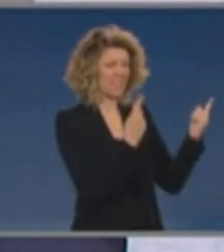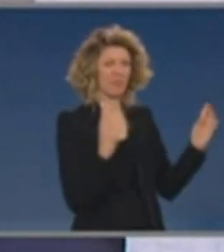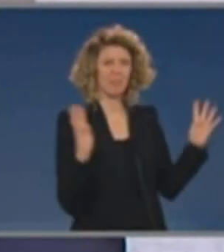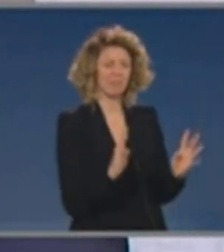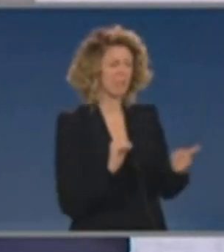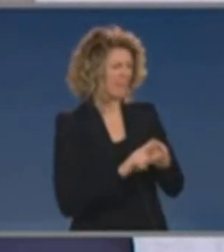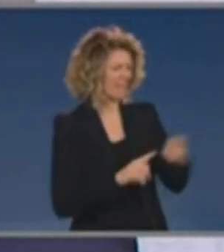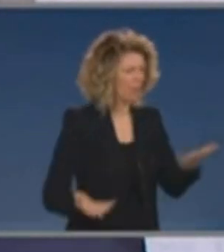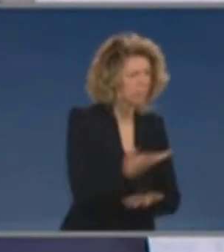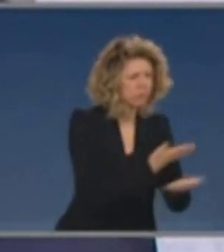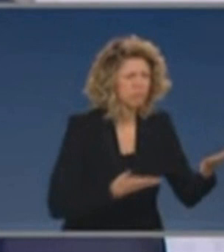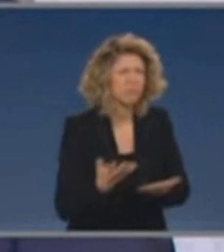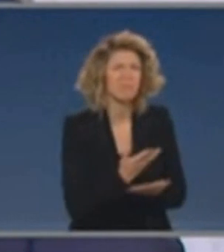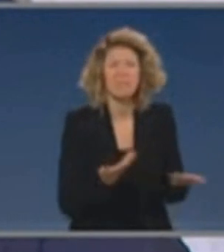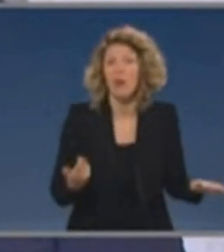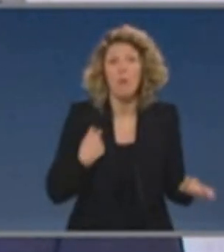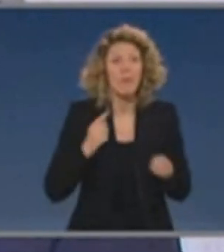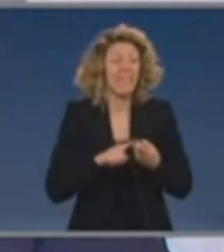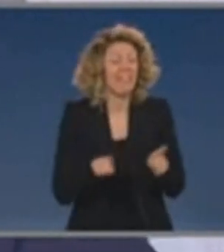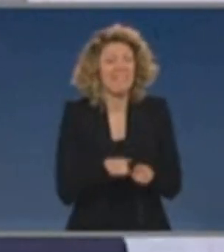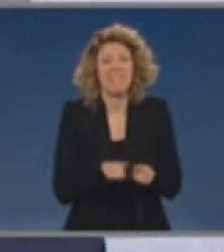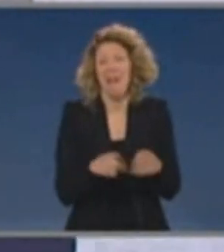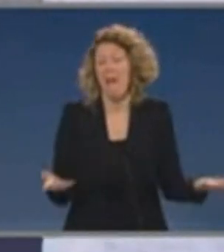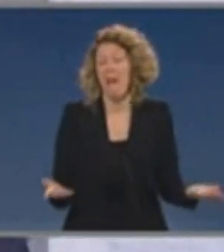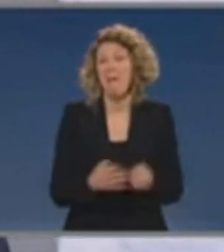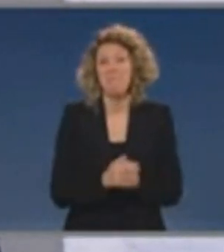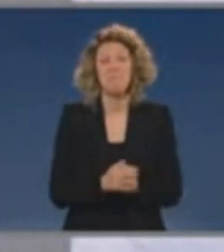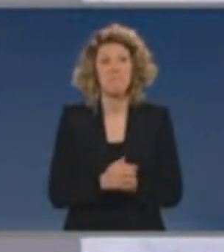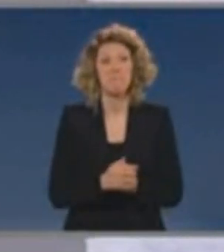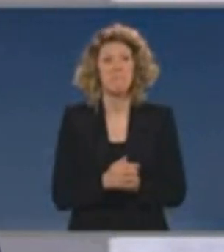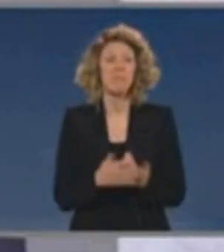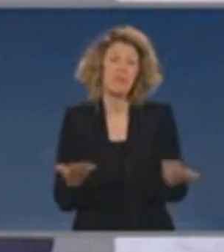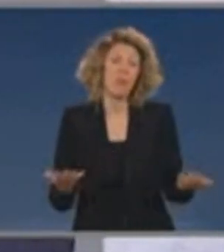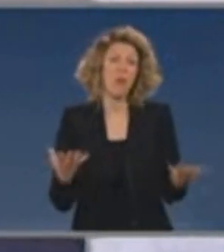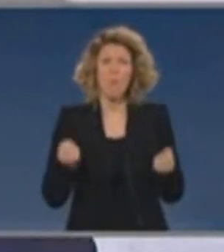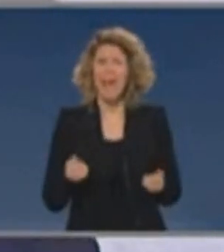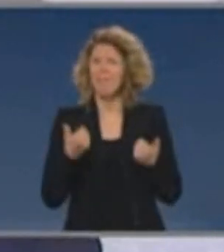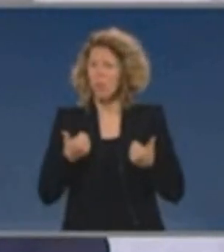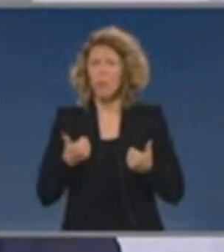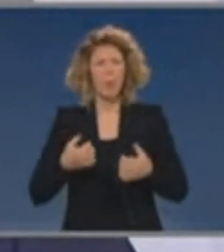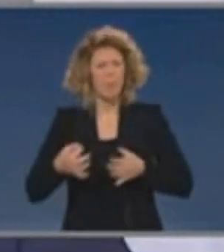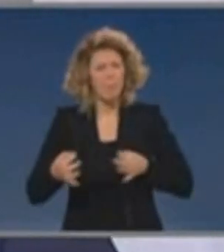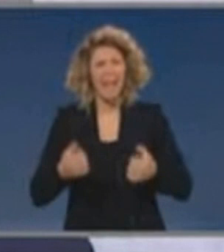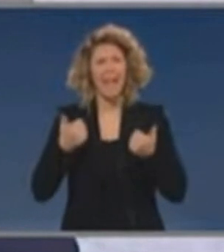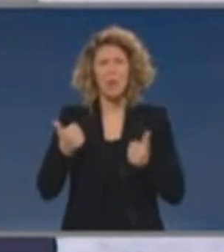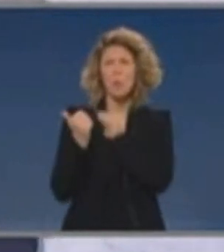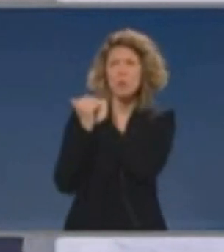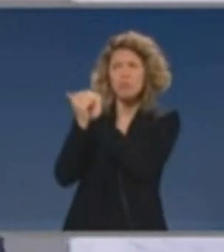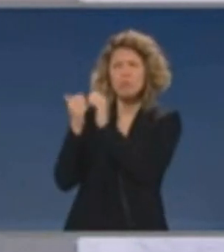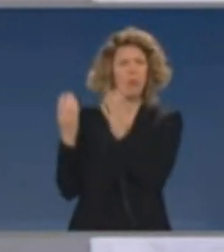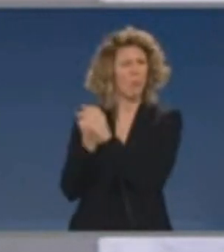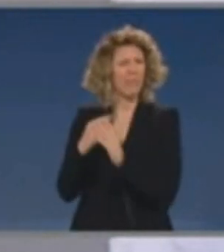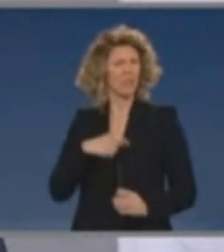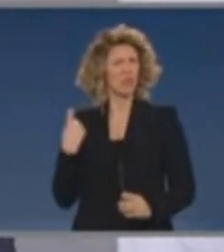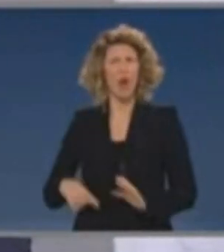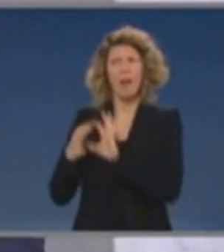what Australia's all about. That's who we are. That's what we do. And I think that's something we celebrate. We have a comprehensive strategic partnership with the People's